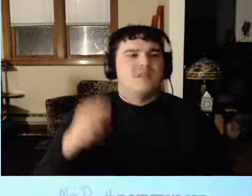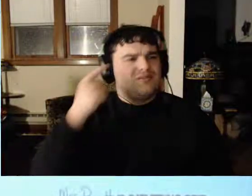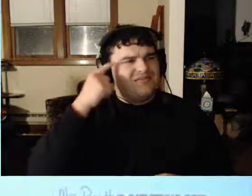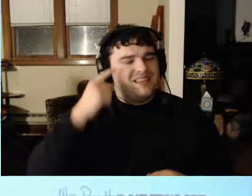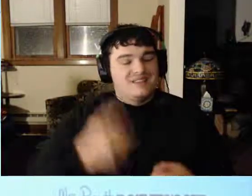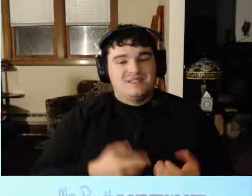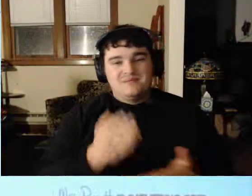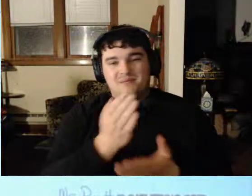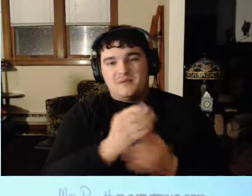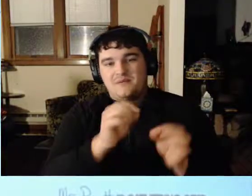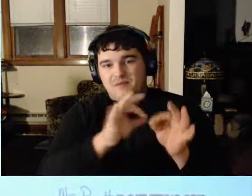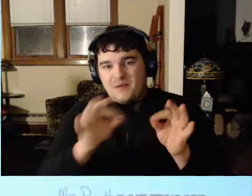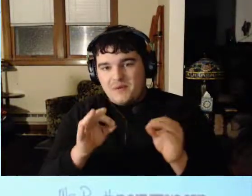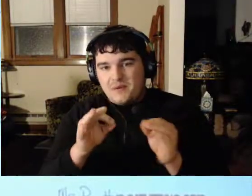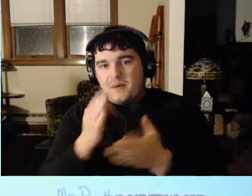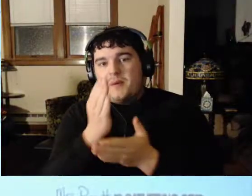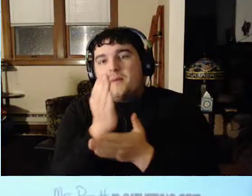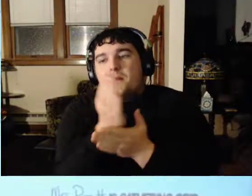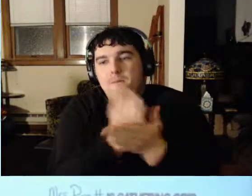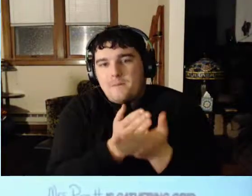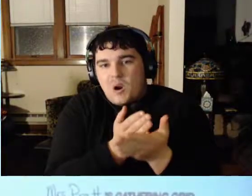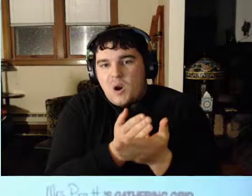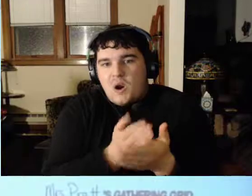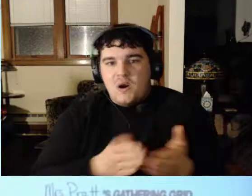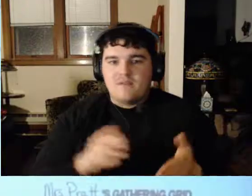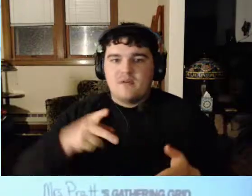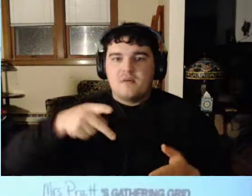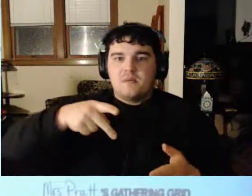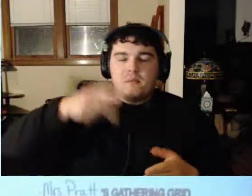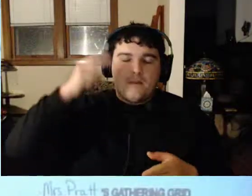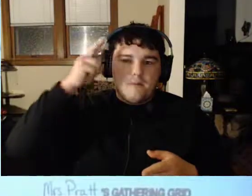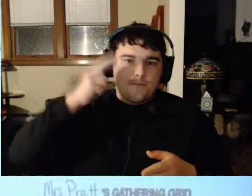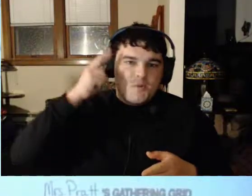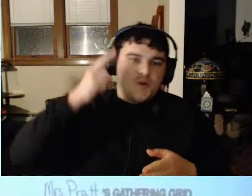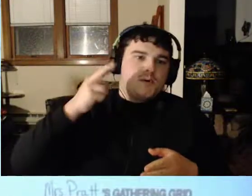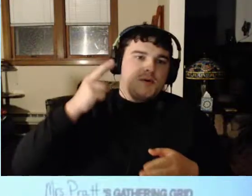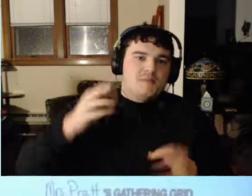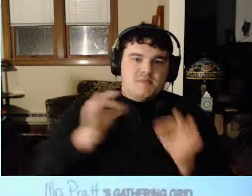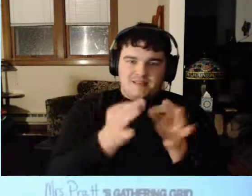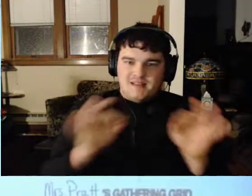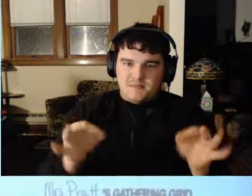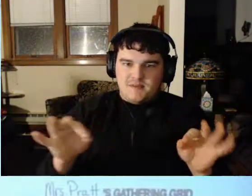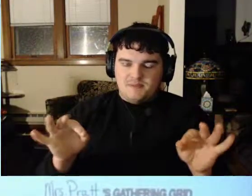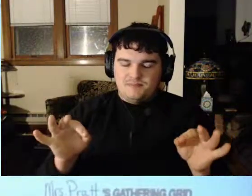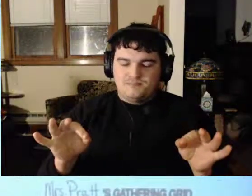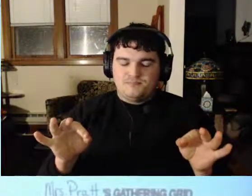statement, even if she doesn't have a lot of research completed.